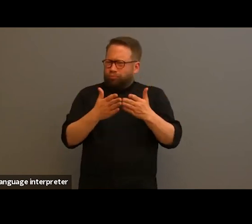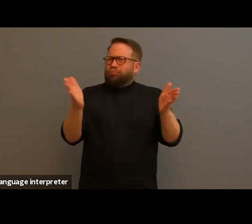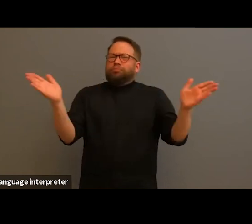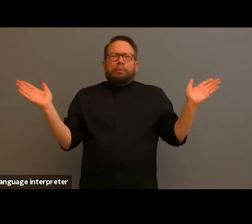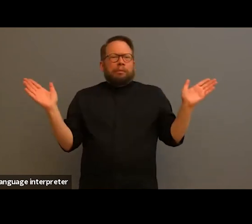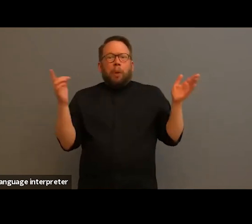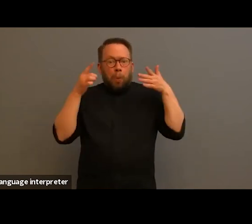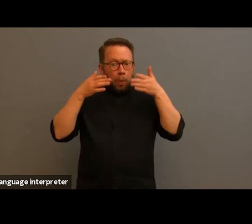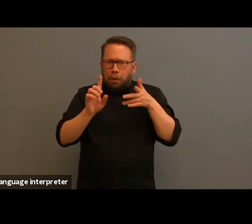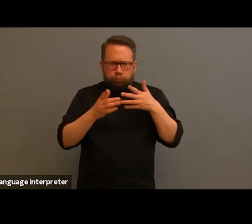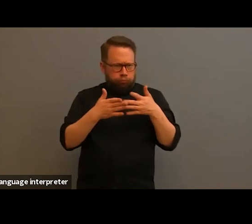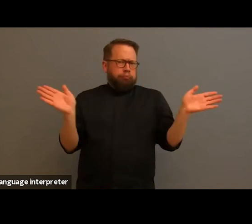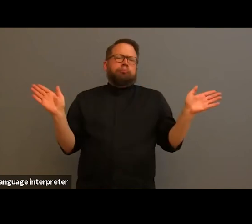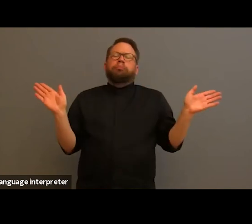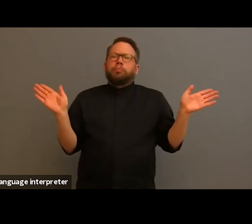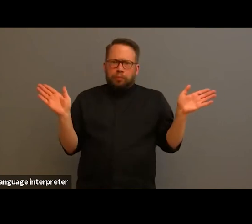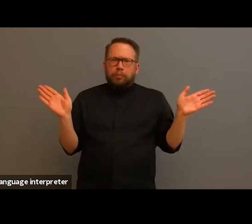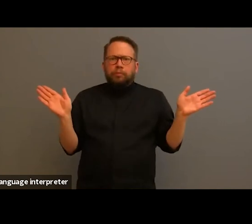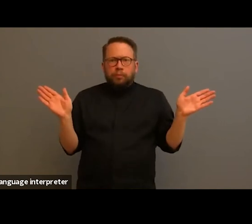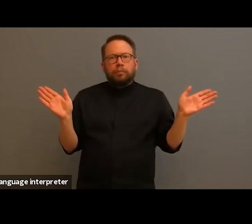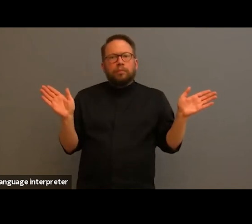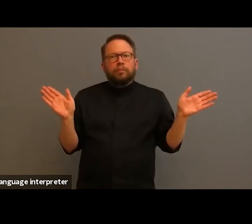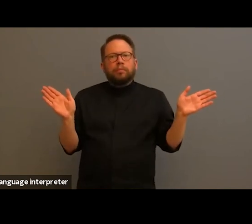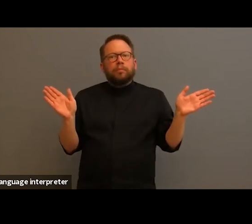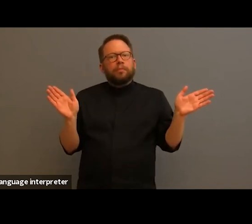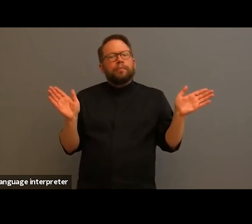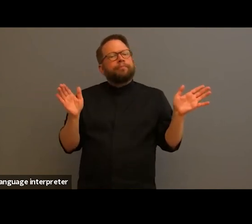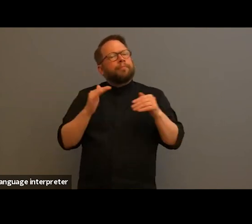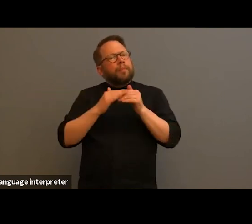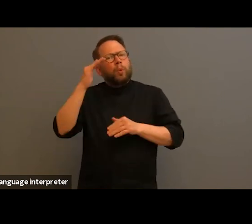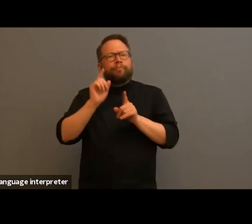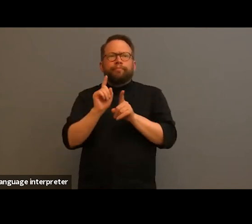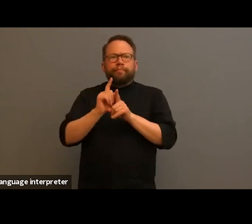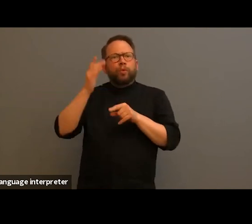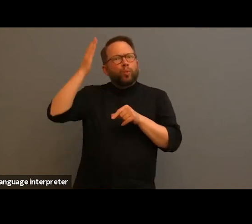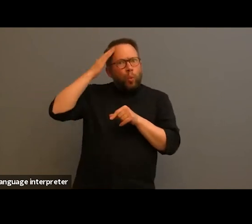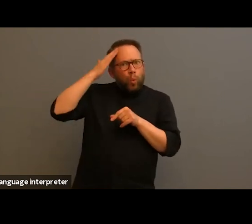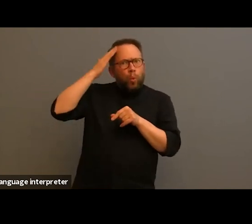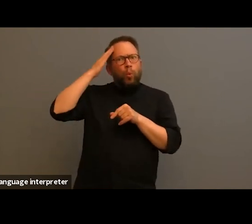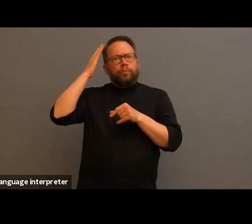strong communities of knowledge. They deliver research and innovation in healthcare,